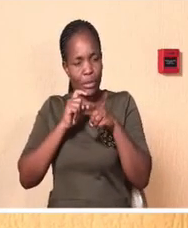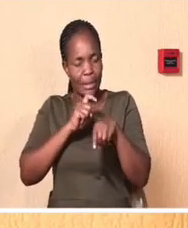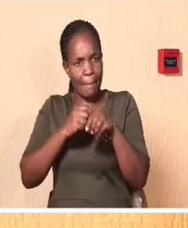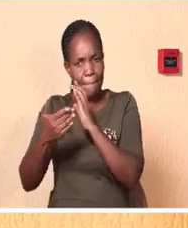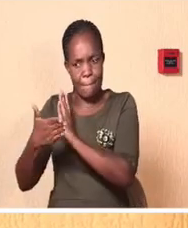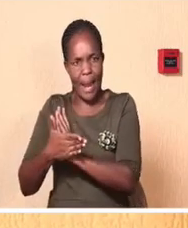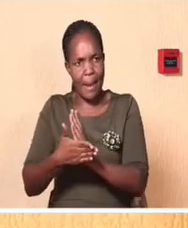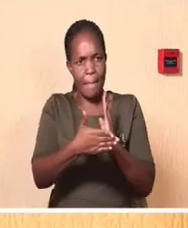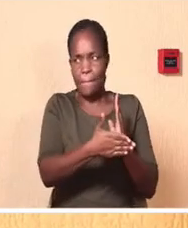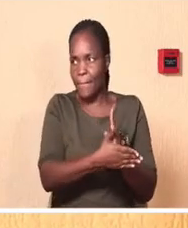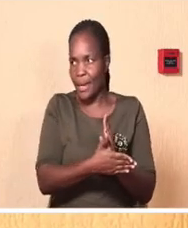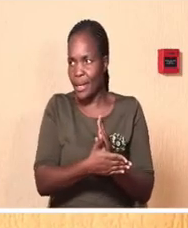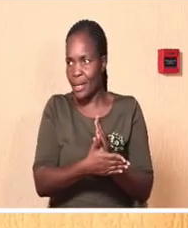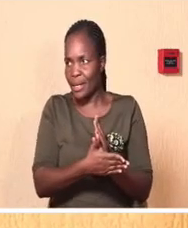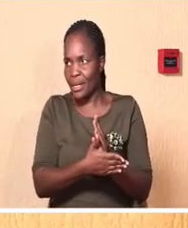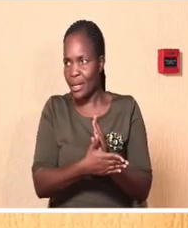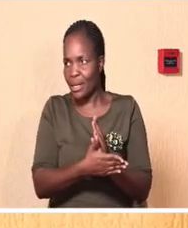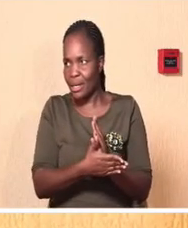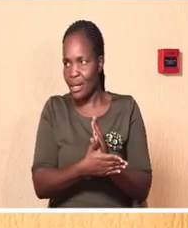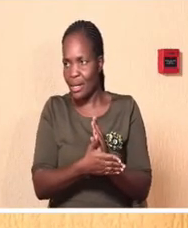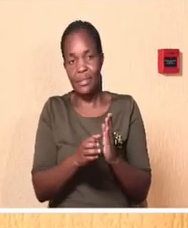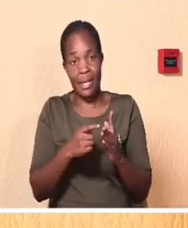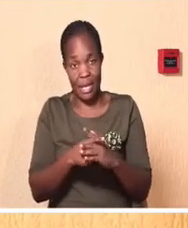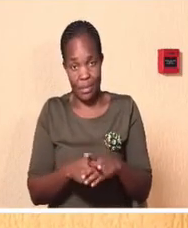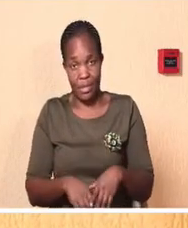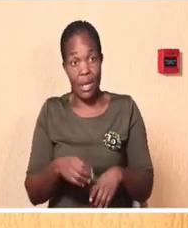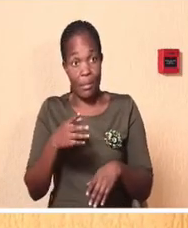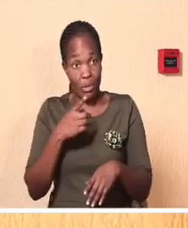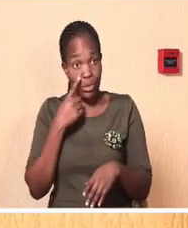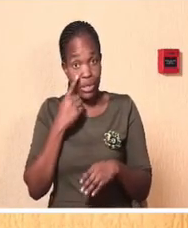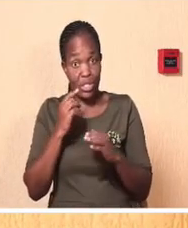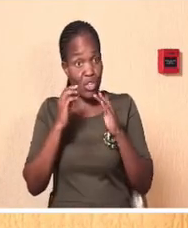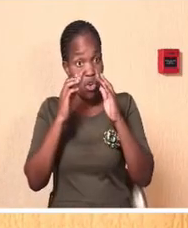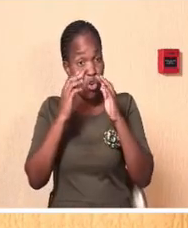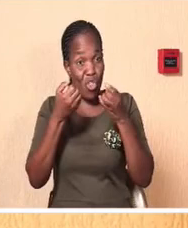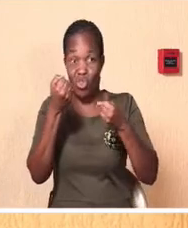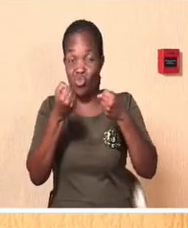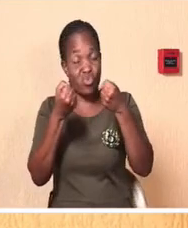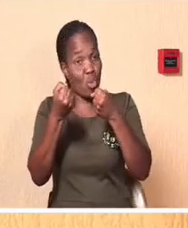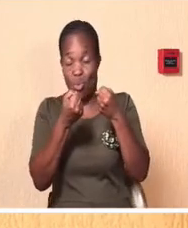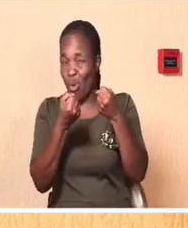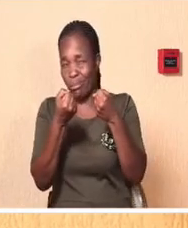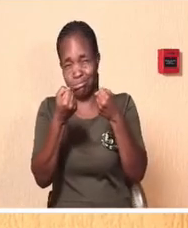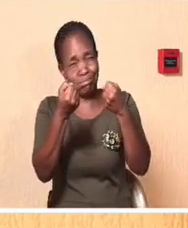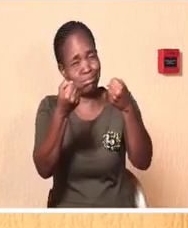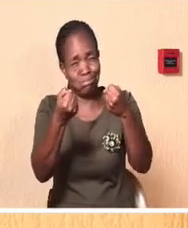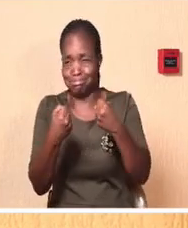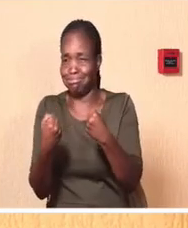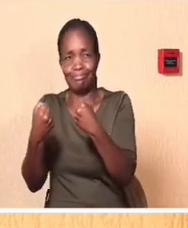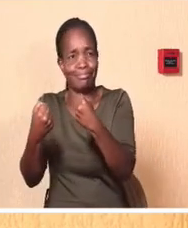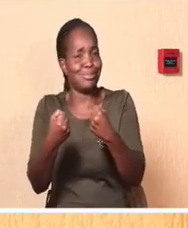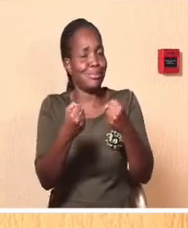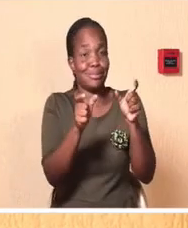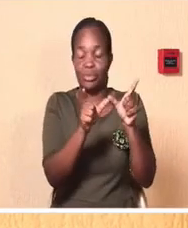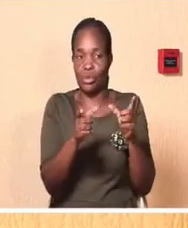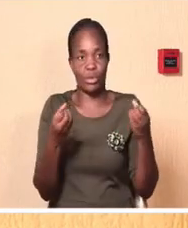it. We see the cars that are driving around Windhoek. Let's not even fool ourselves. There's really not a lockdown really happening in Windhoek. We walked into